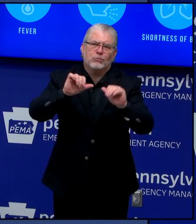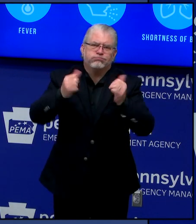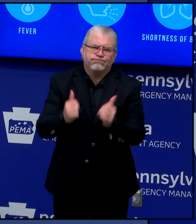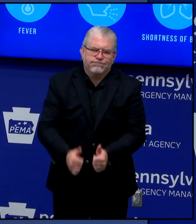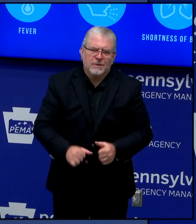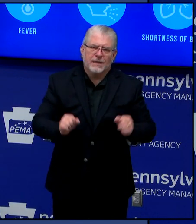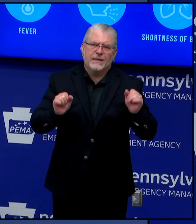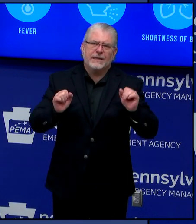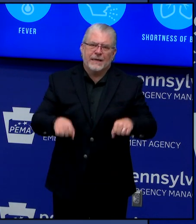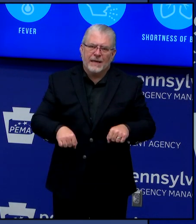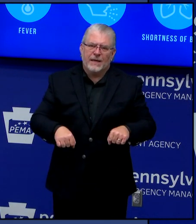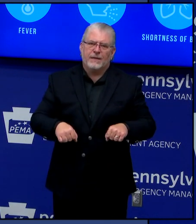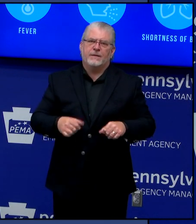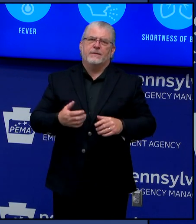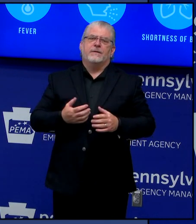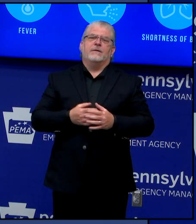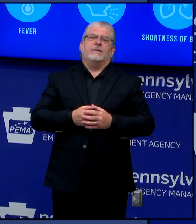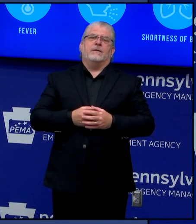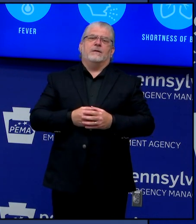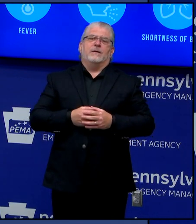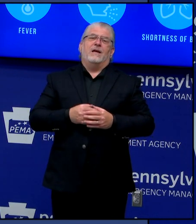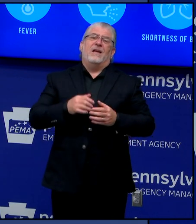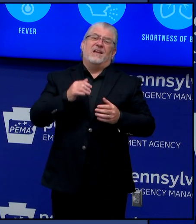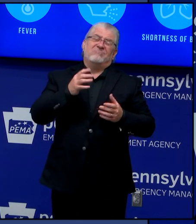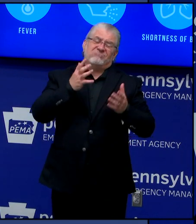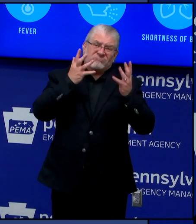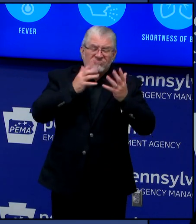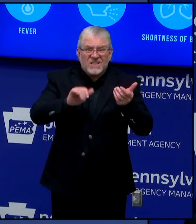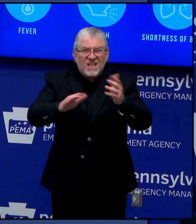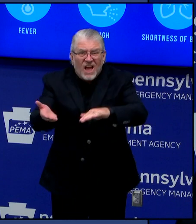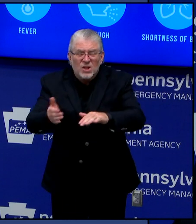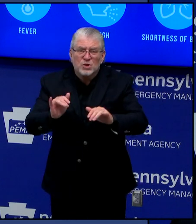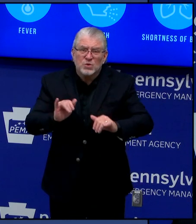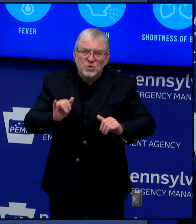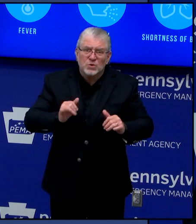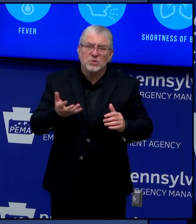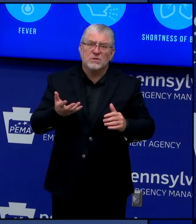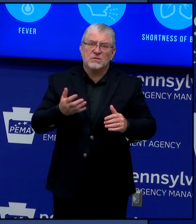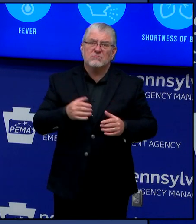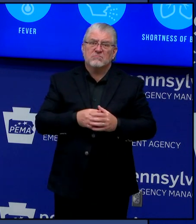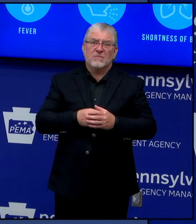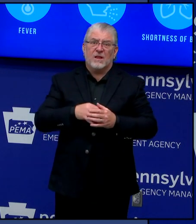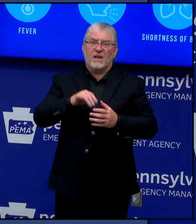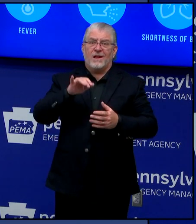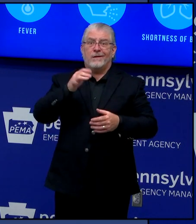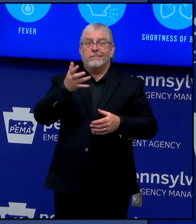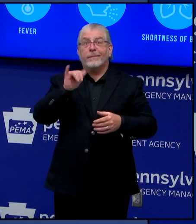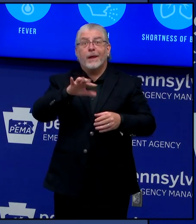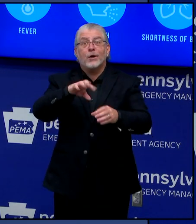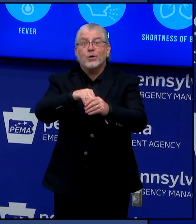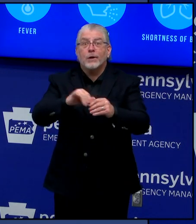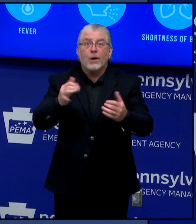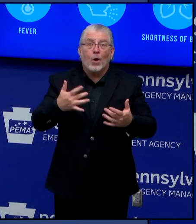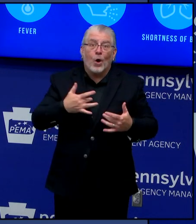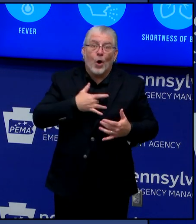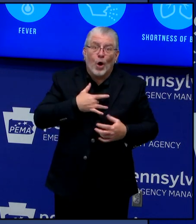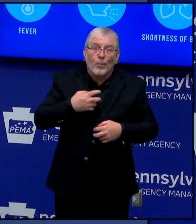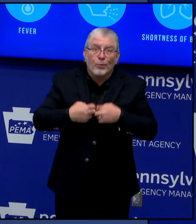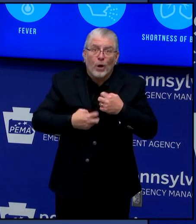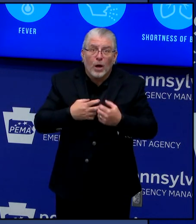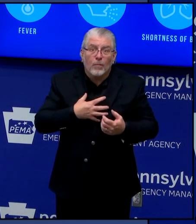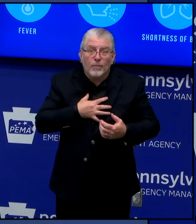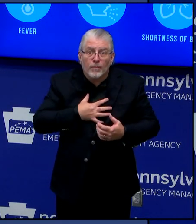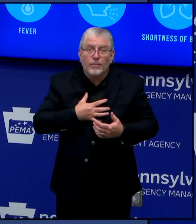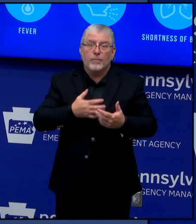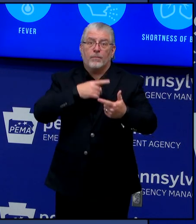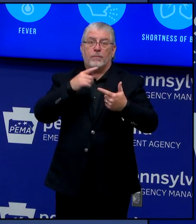and tragically passing away. So that includes, those comorbid conditions can include heart disease. An example would be congestive heart